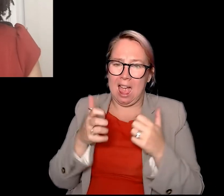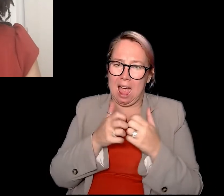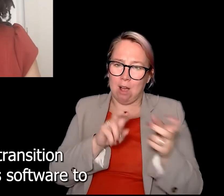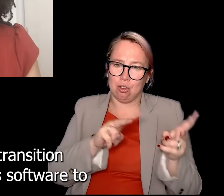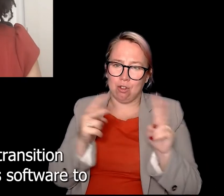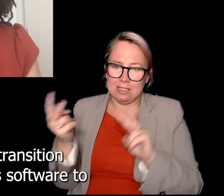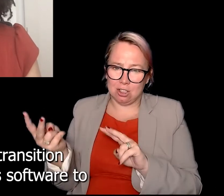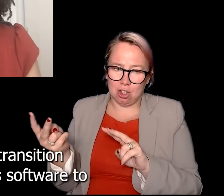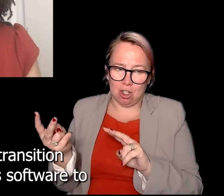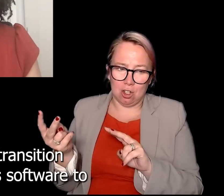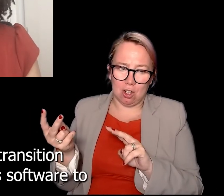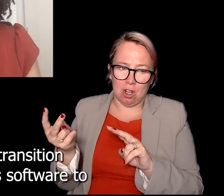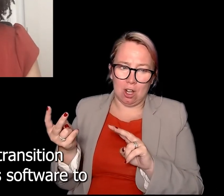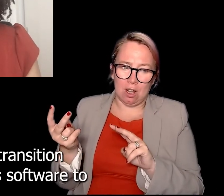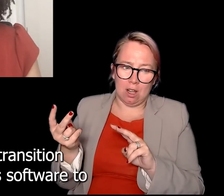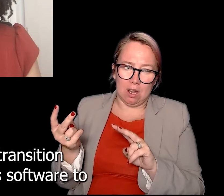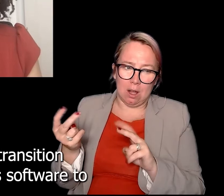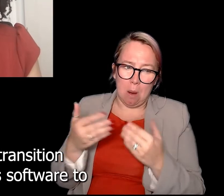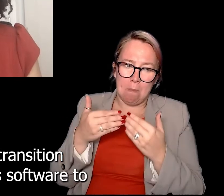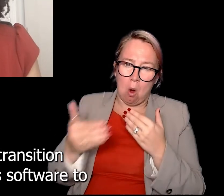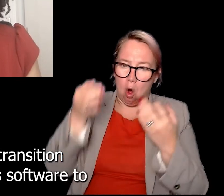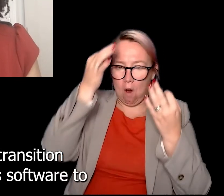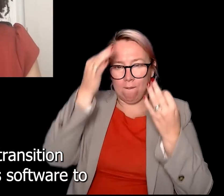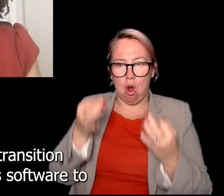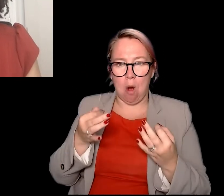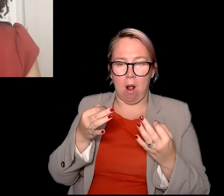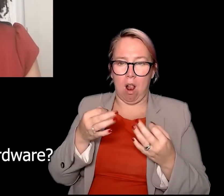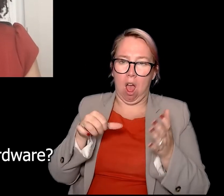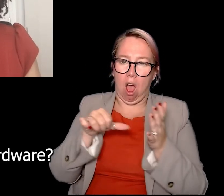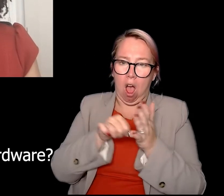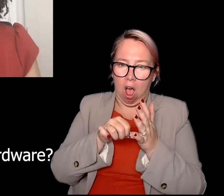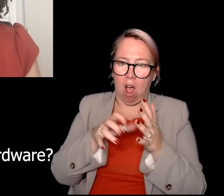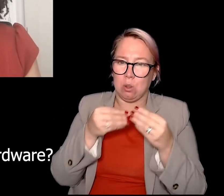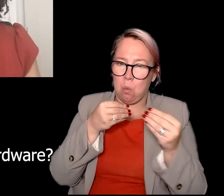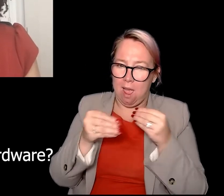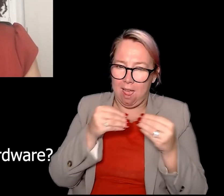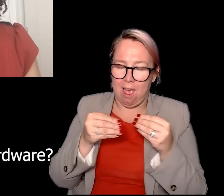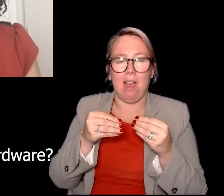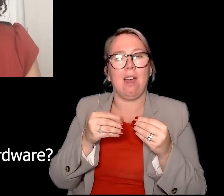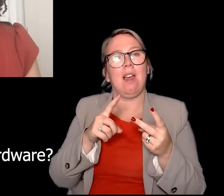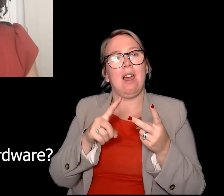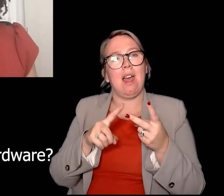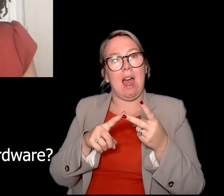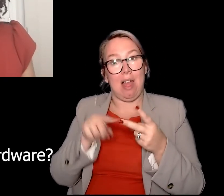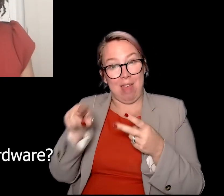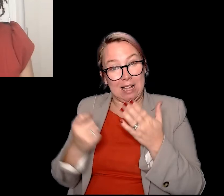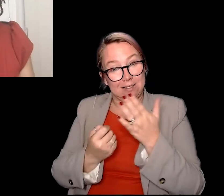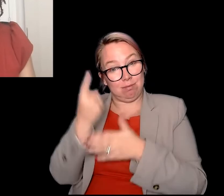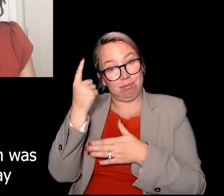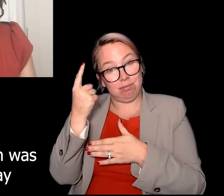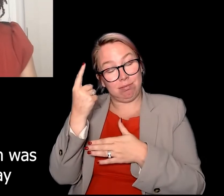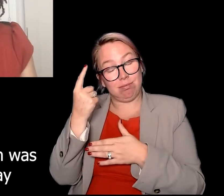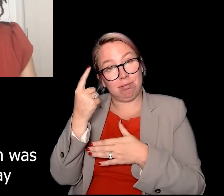way. How did you, one, make that transition from doing something which was software to, I suppose, more formally hardware? And two,